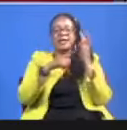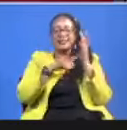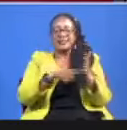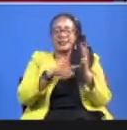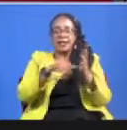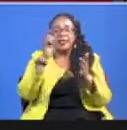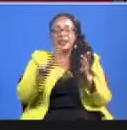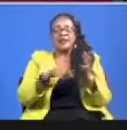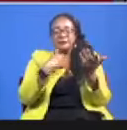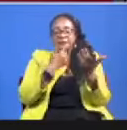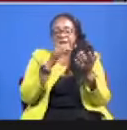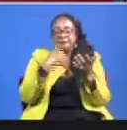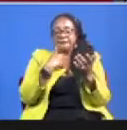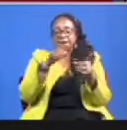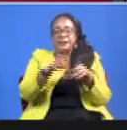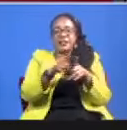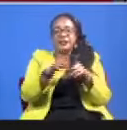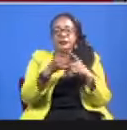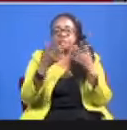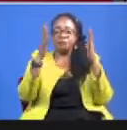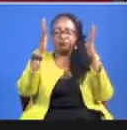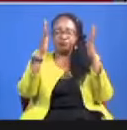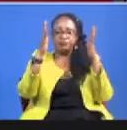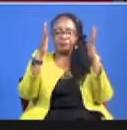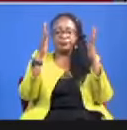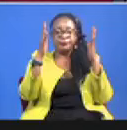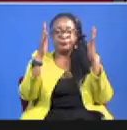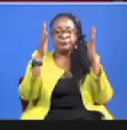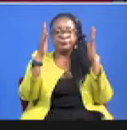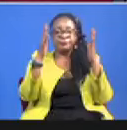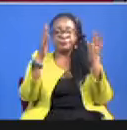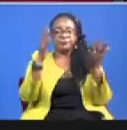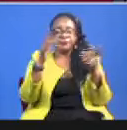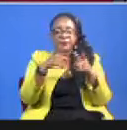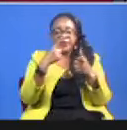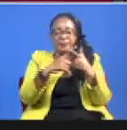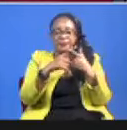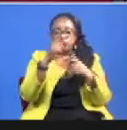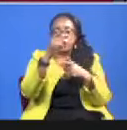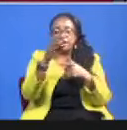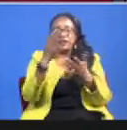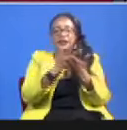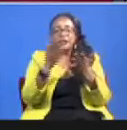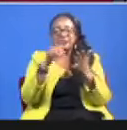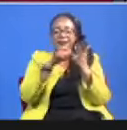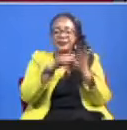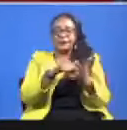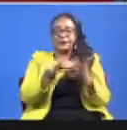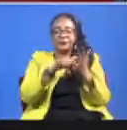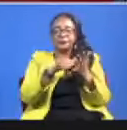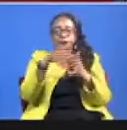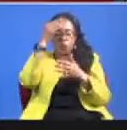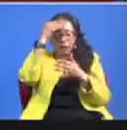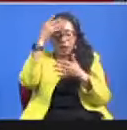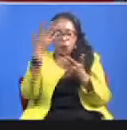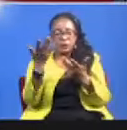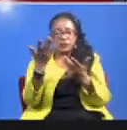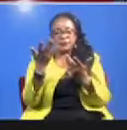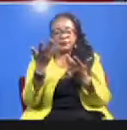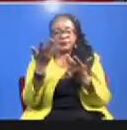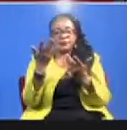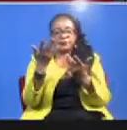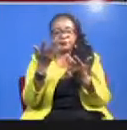wish Parliament could insist on it, instead of just applauding like little kids applauding a headmaster at the parade, one of the first things they